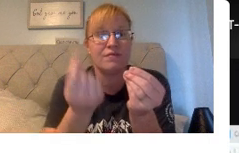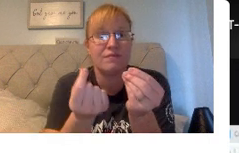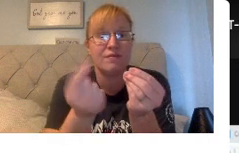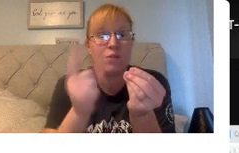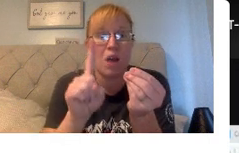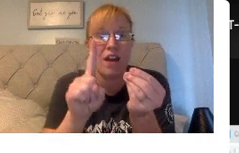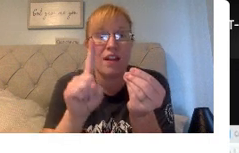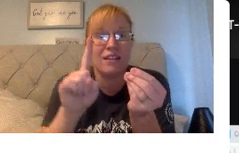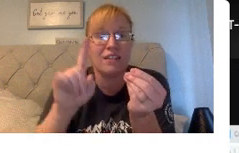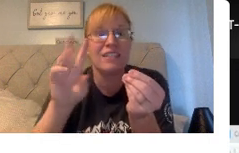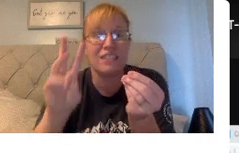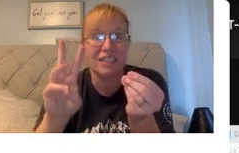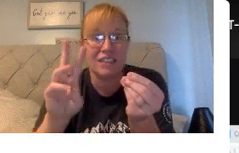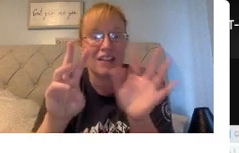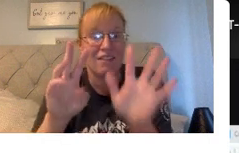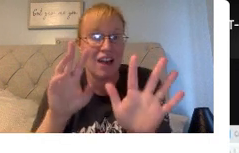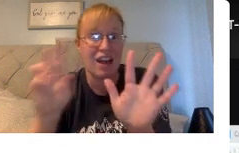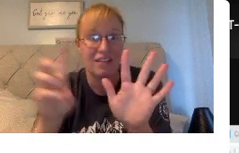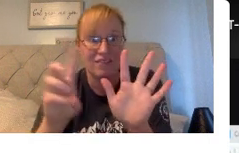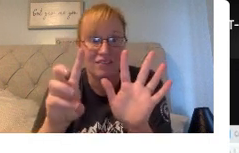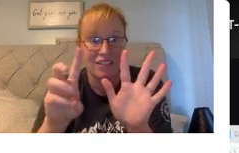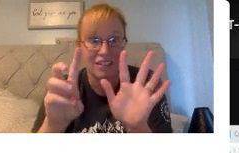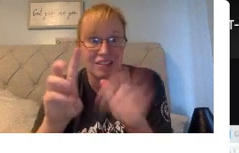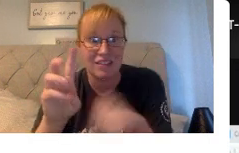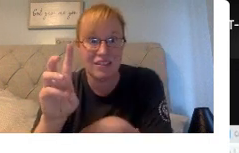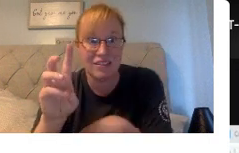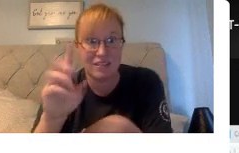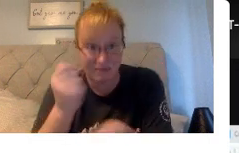is 6. 5, 6.